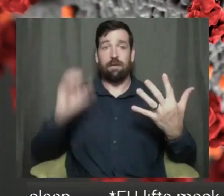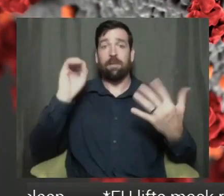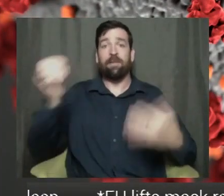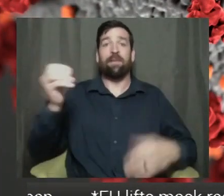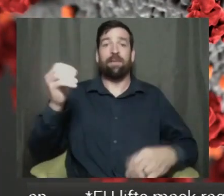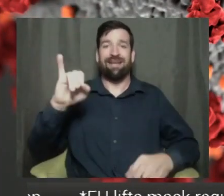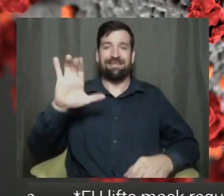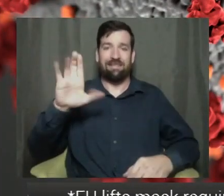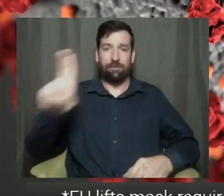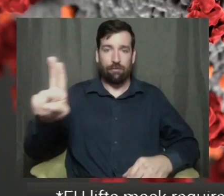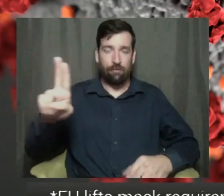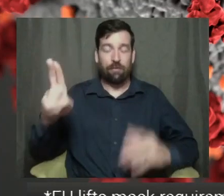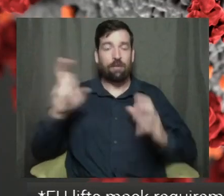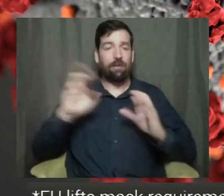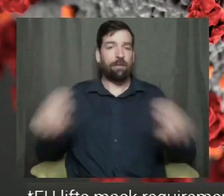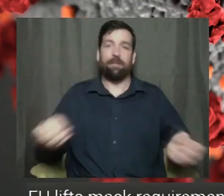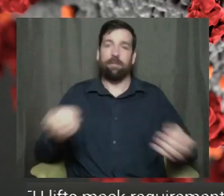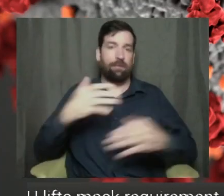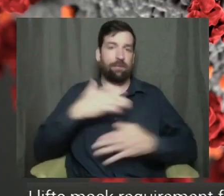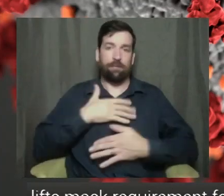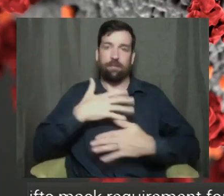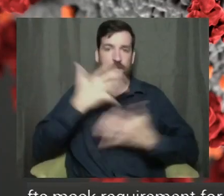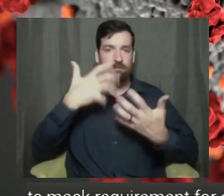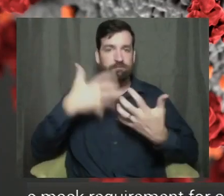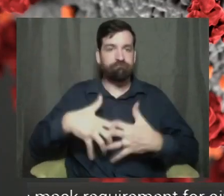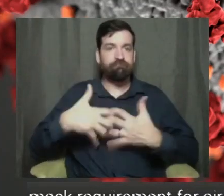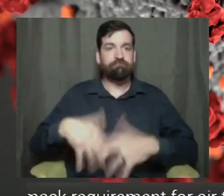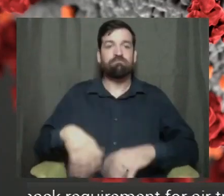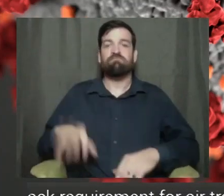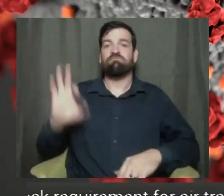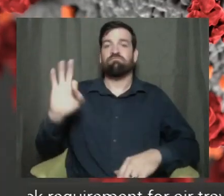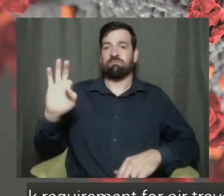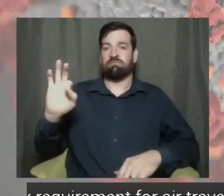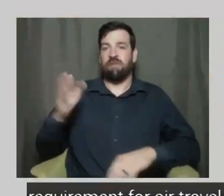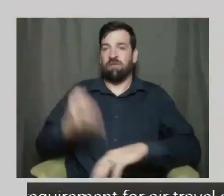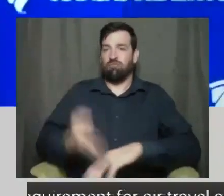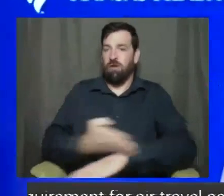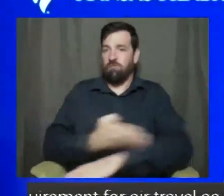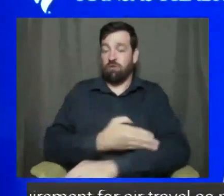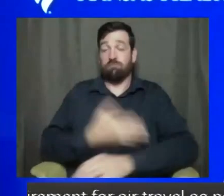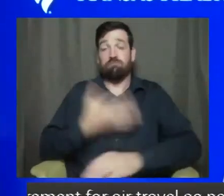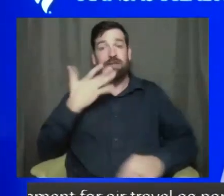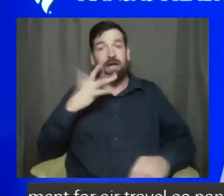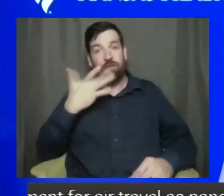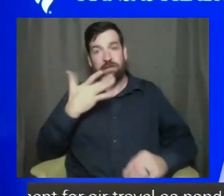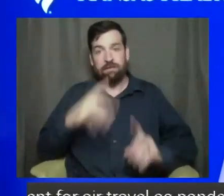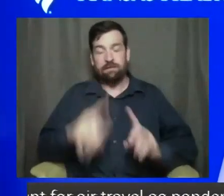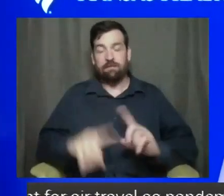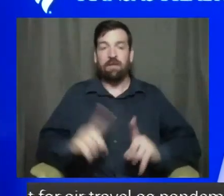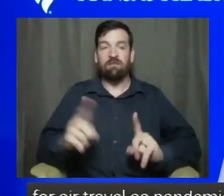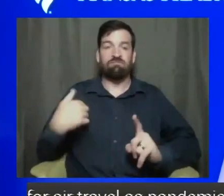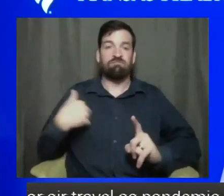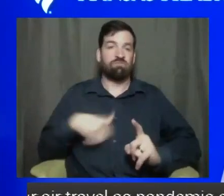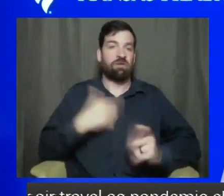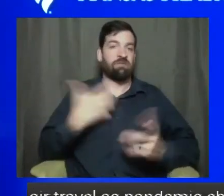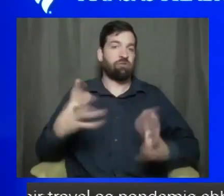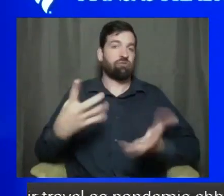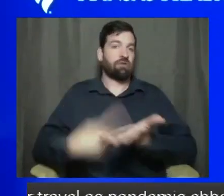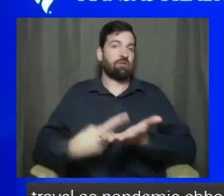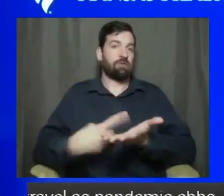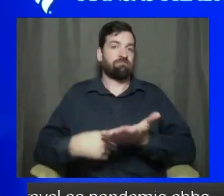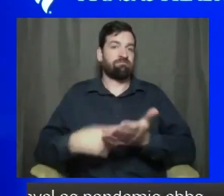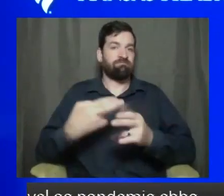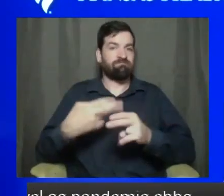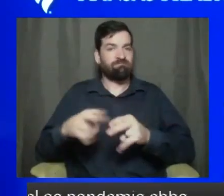on the ventilator, 9 in that recovery period. Holding steady here, luckily, although we've talked about this, gradual increase in overall cases.